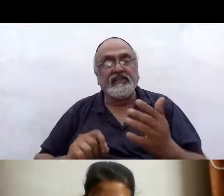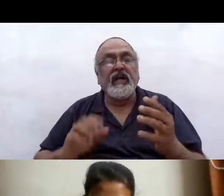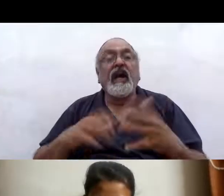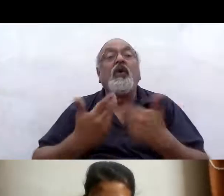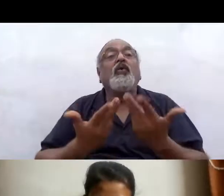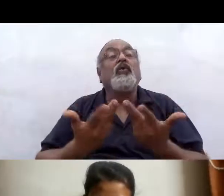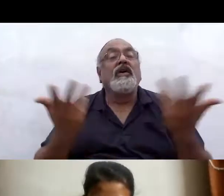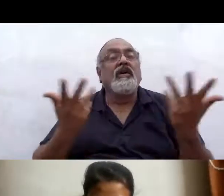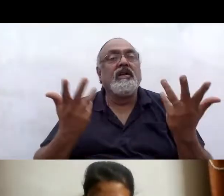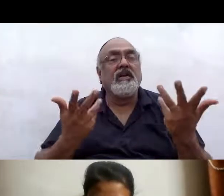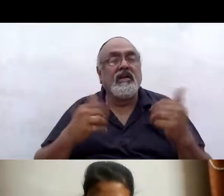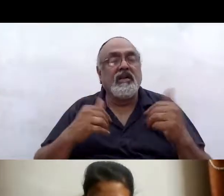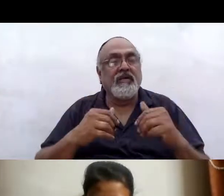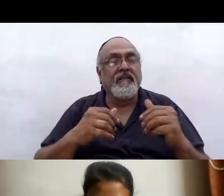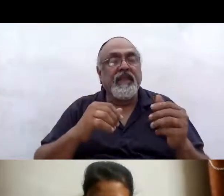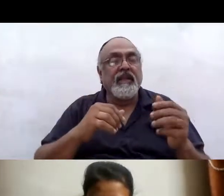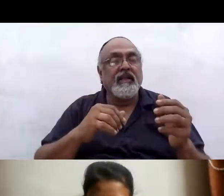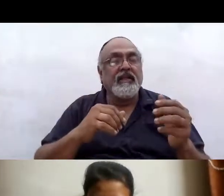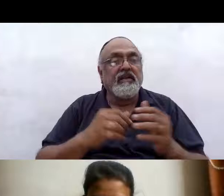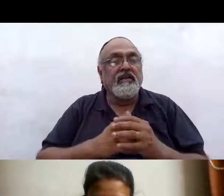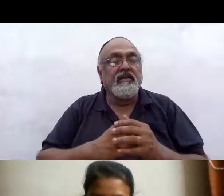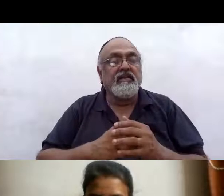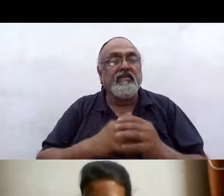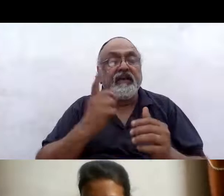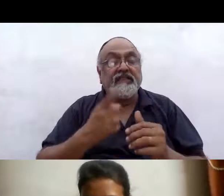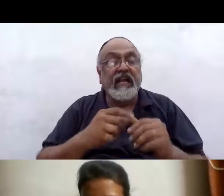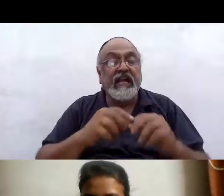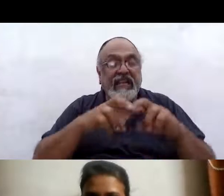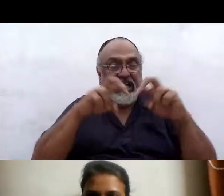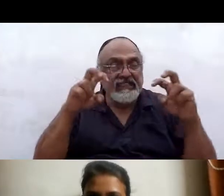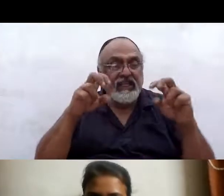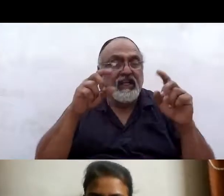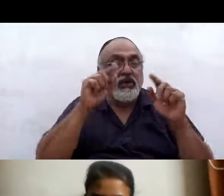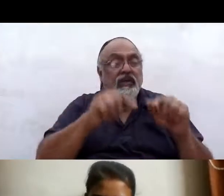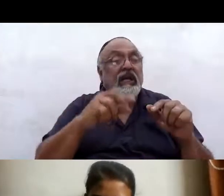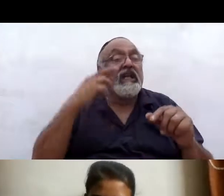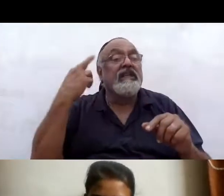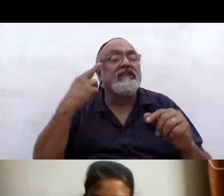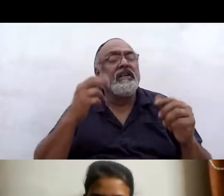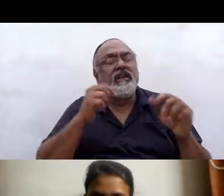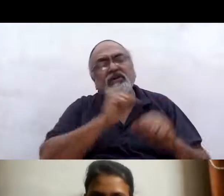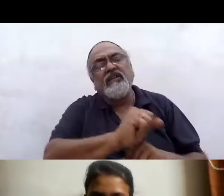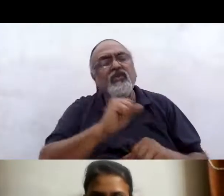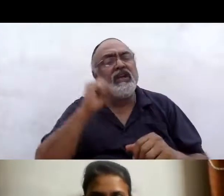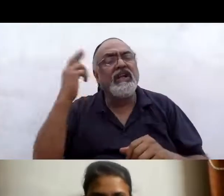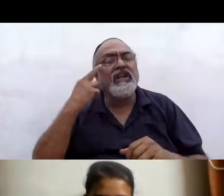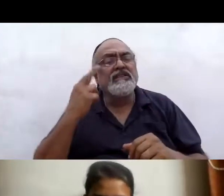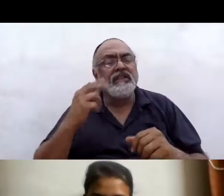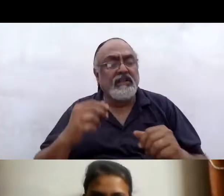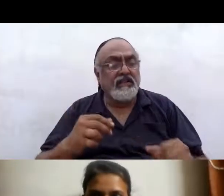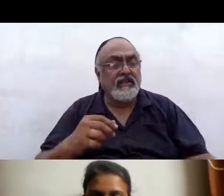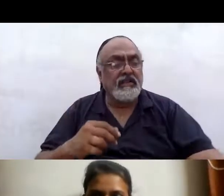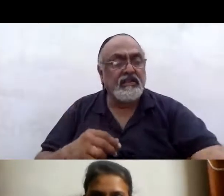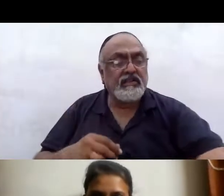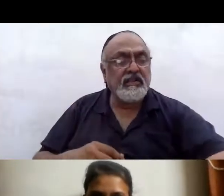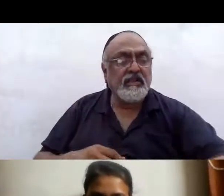that? You do that by first analyzing what was the reasoning. You can give what was the reasoning.